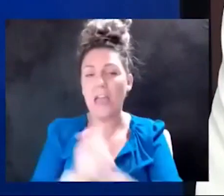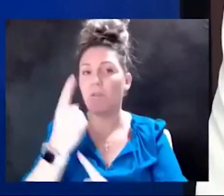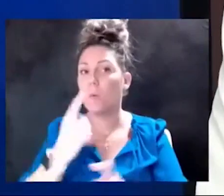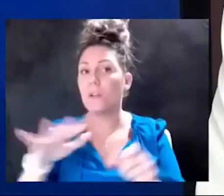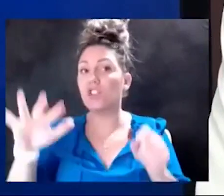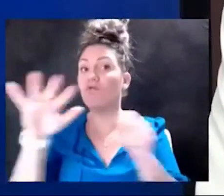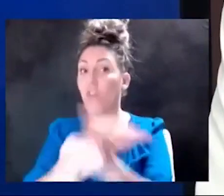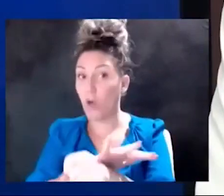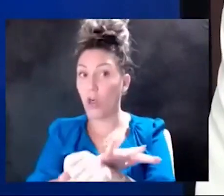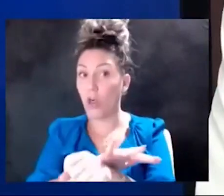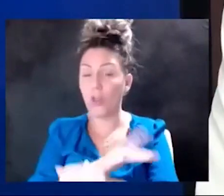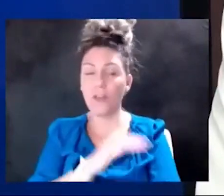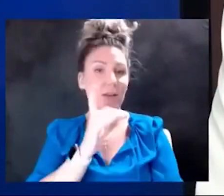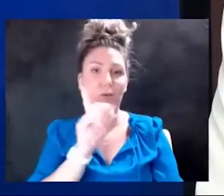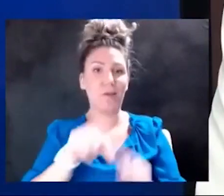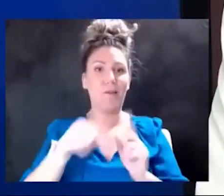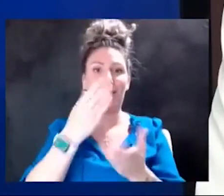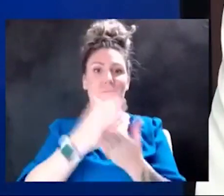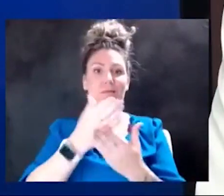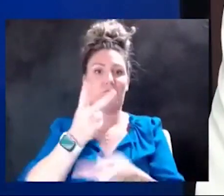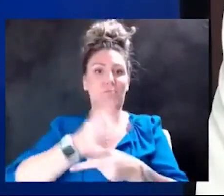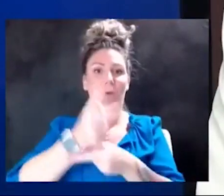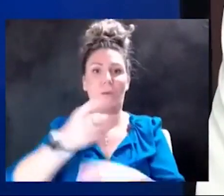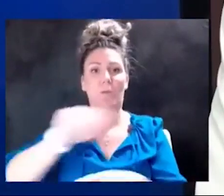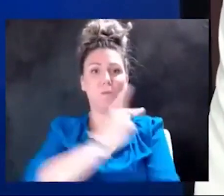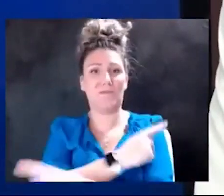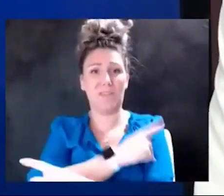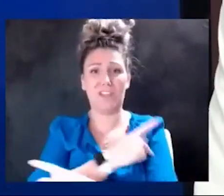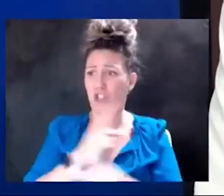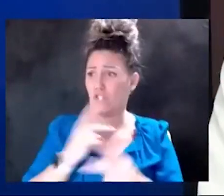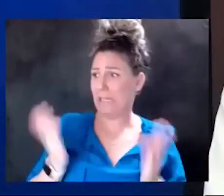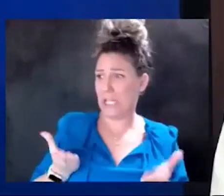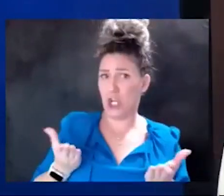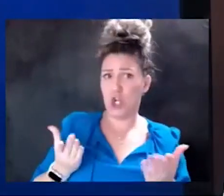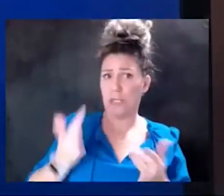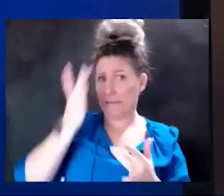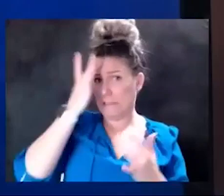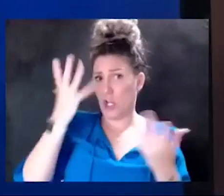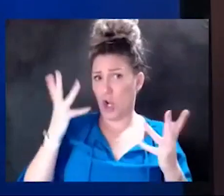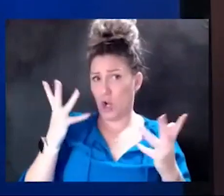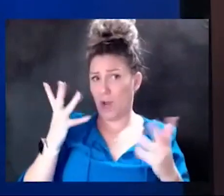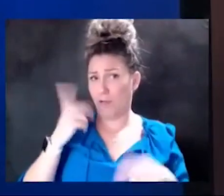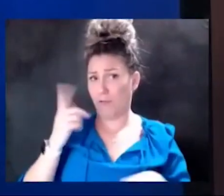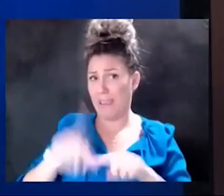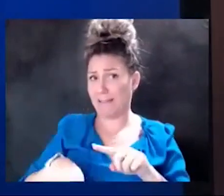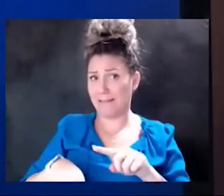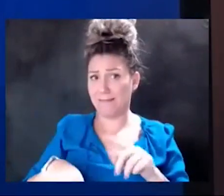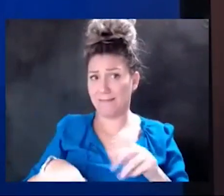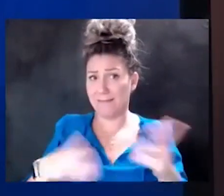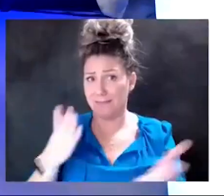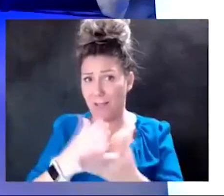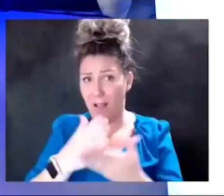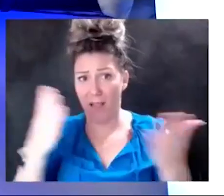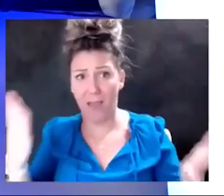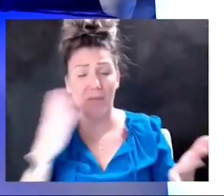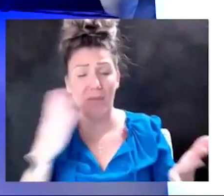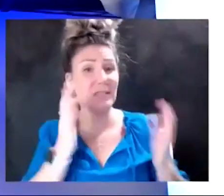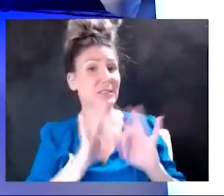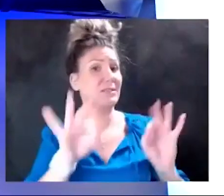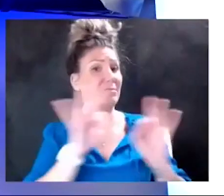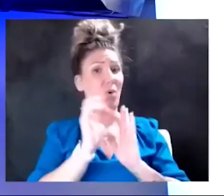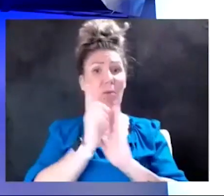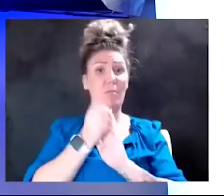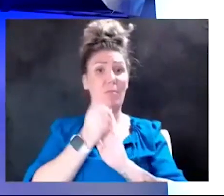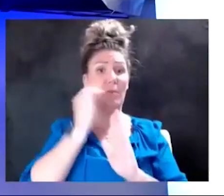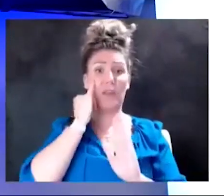like you can stop taking care of the patients who are already here and sick. So, Hawkeye, this is an important moment. If people aren't going to get